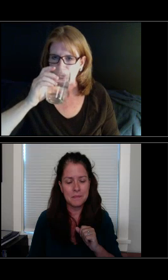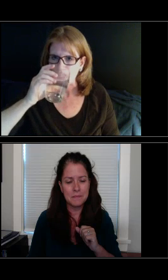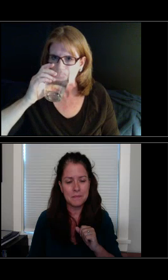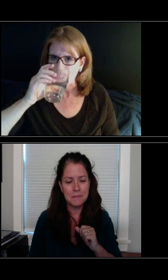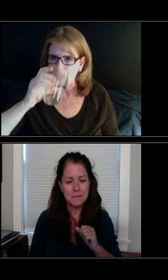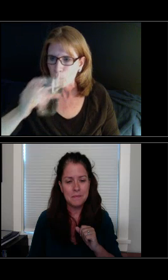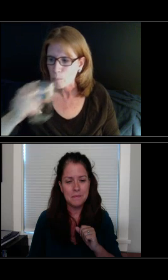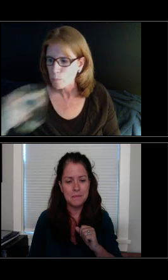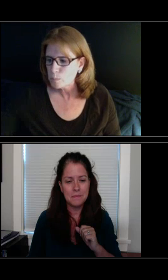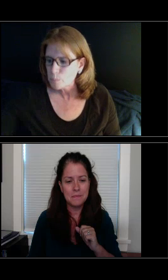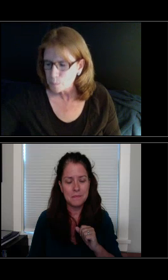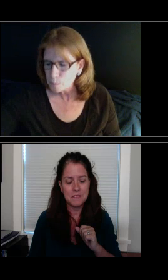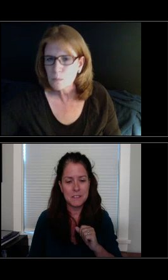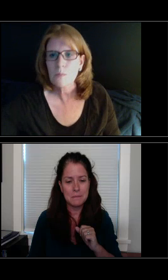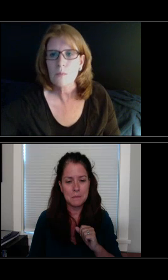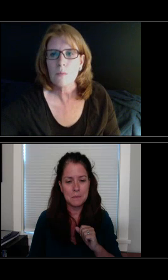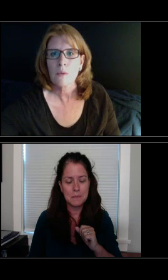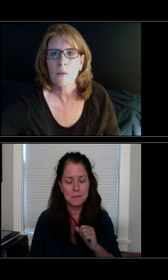presentation.